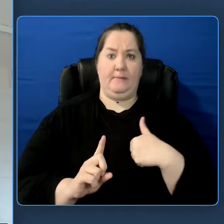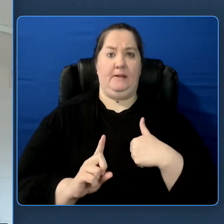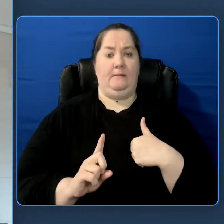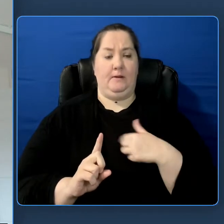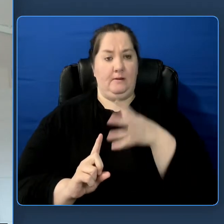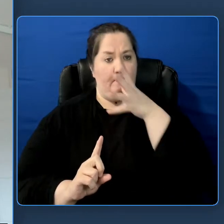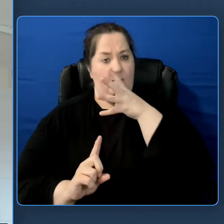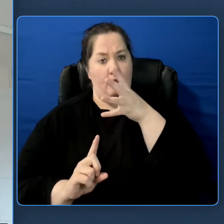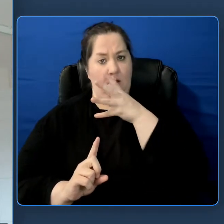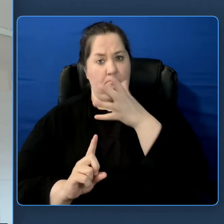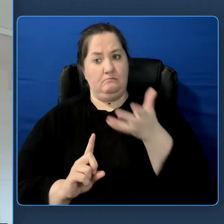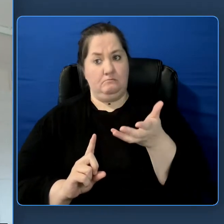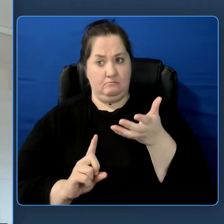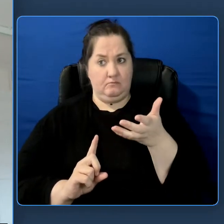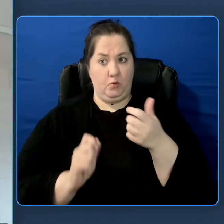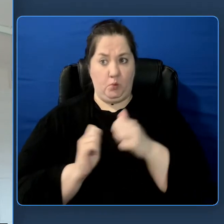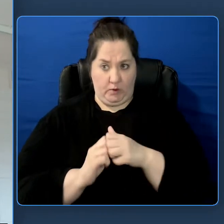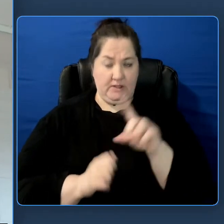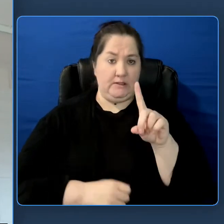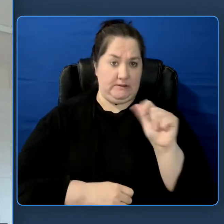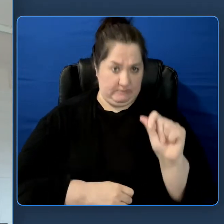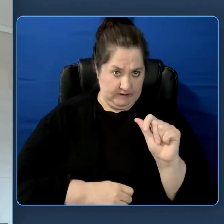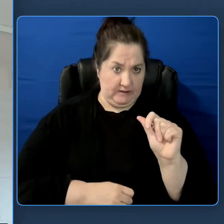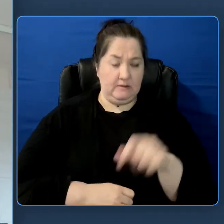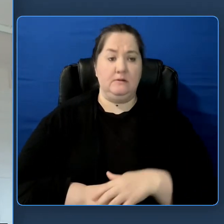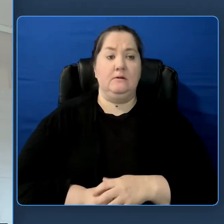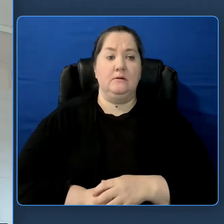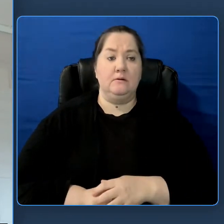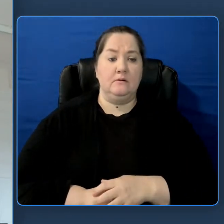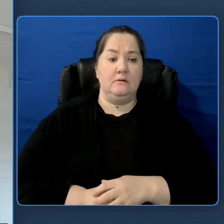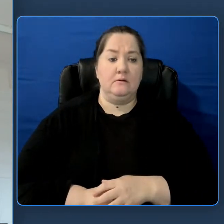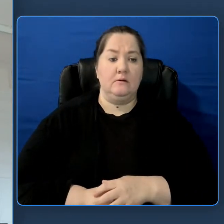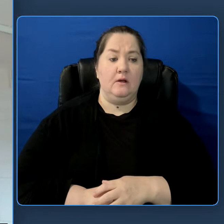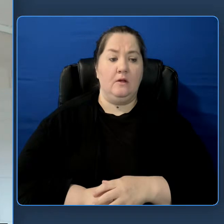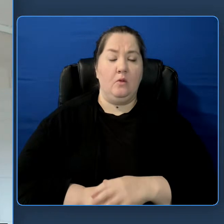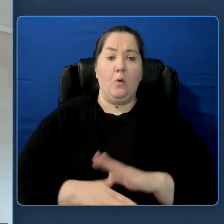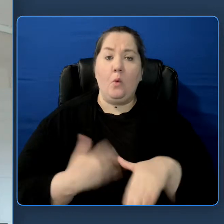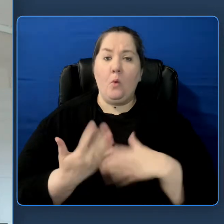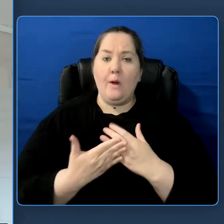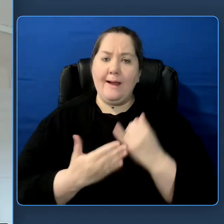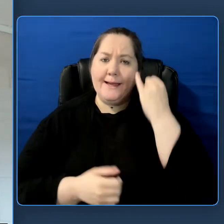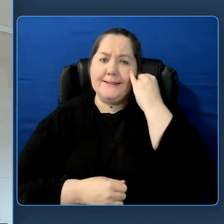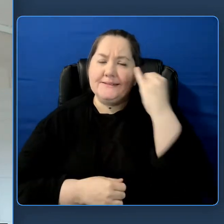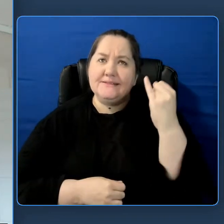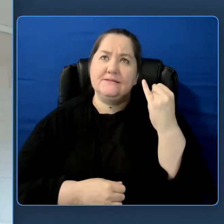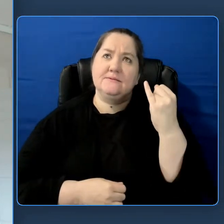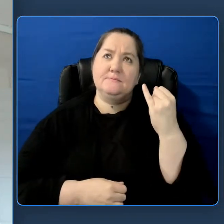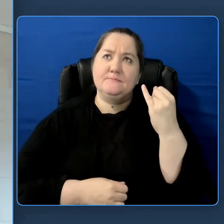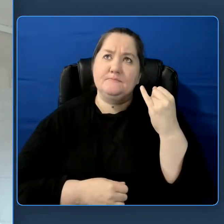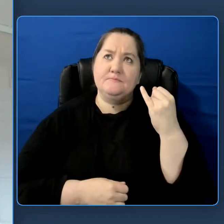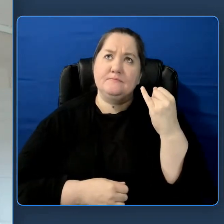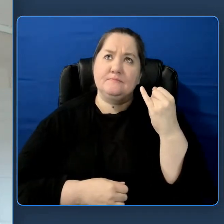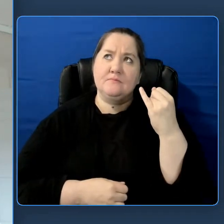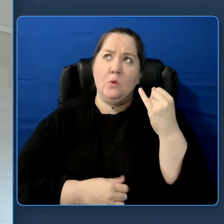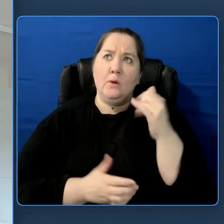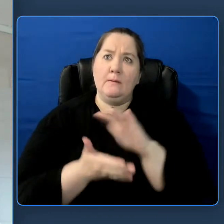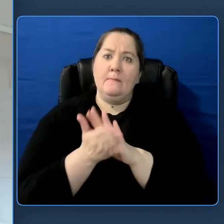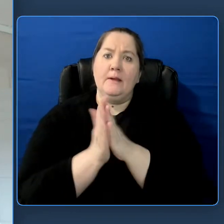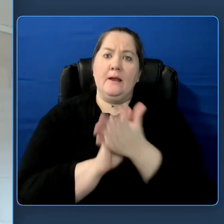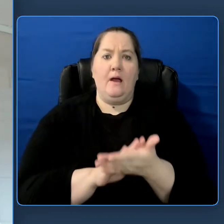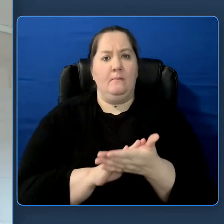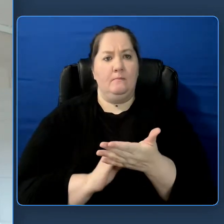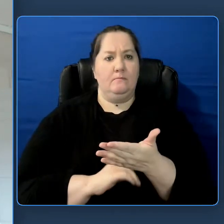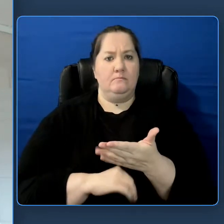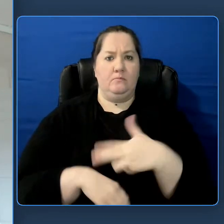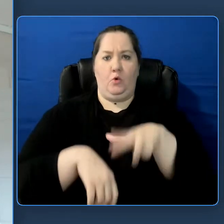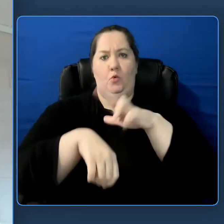a mom with a disability. And the whole idea was to sort of normalize